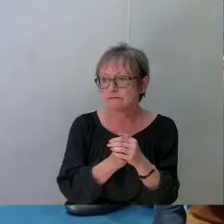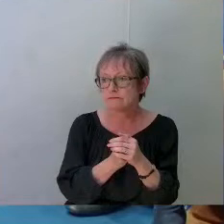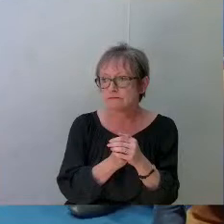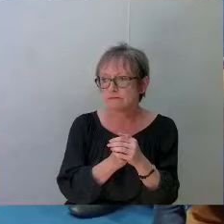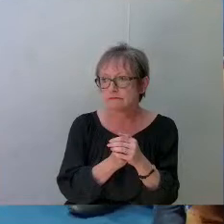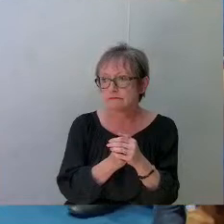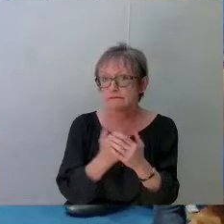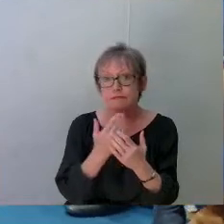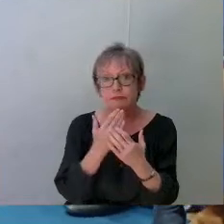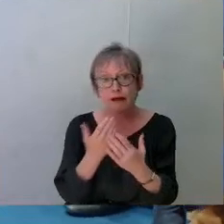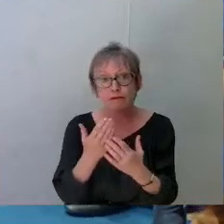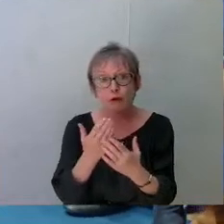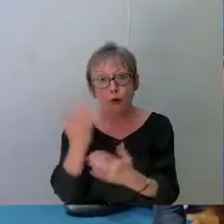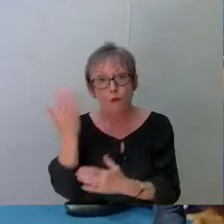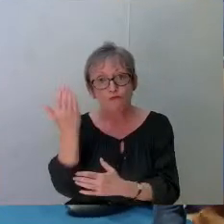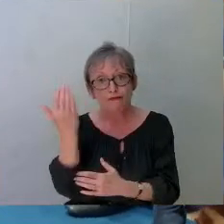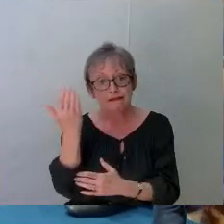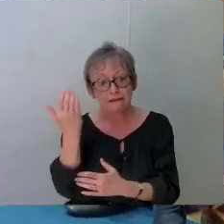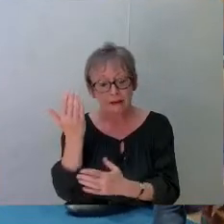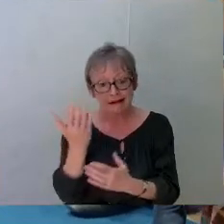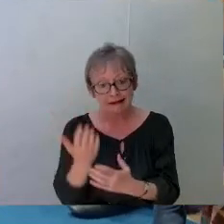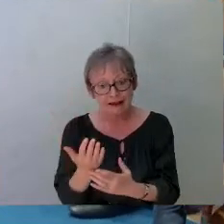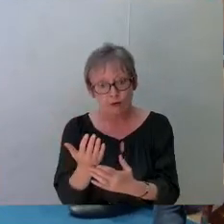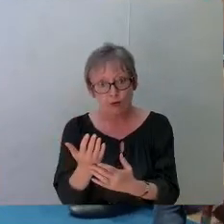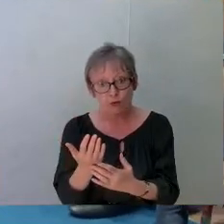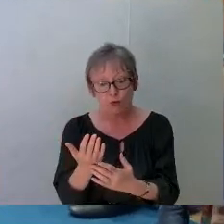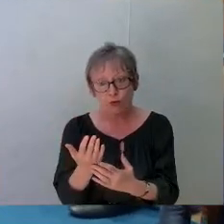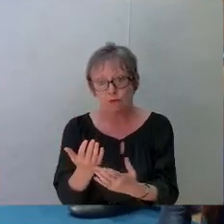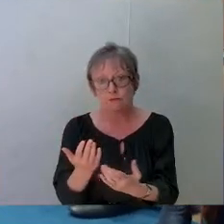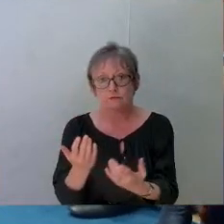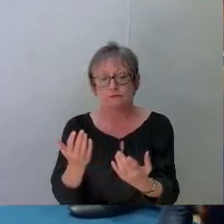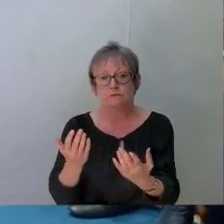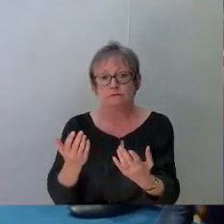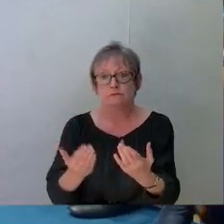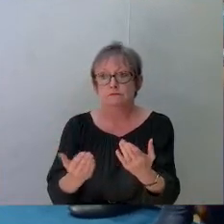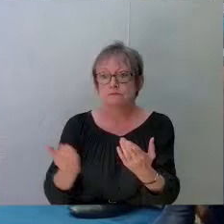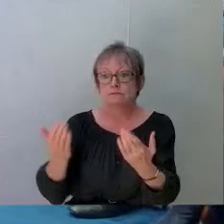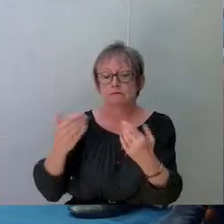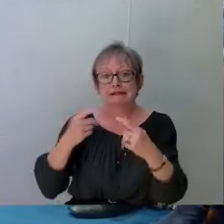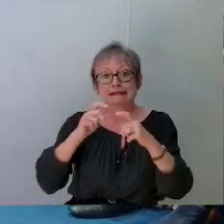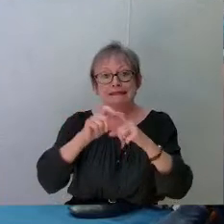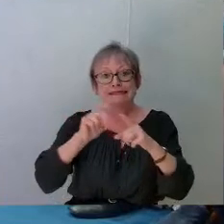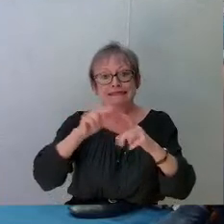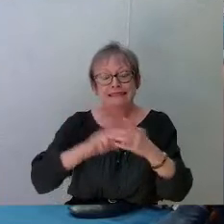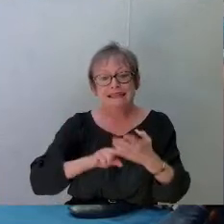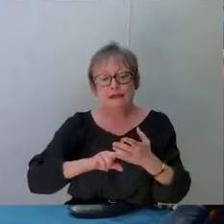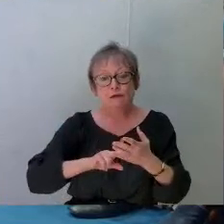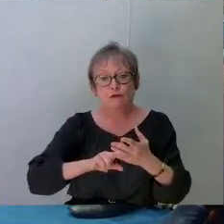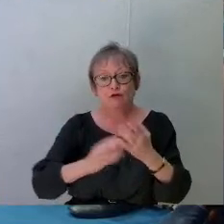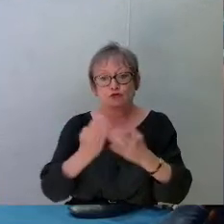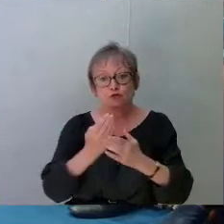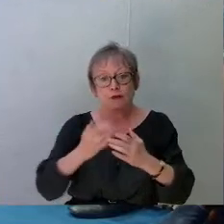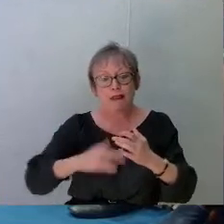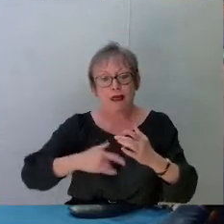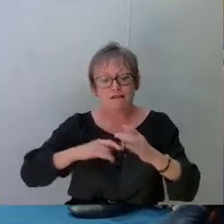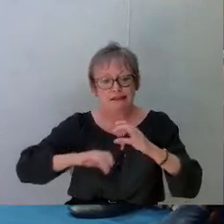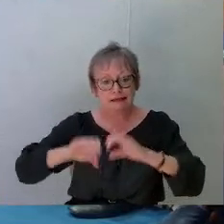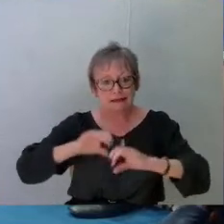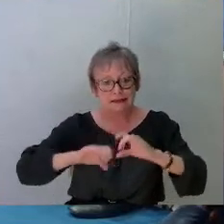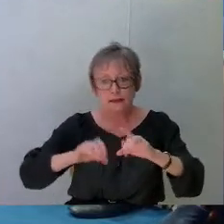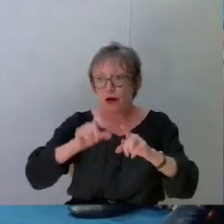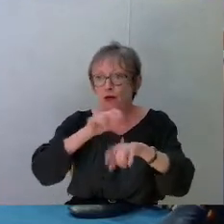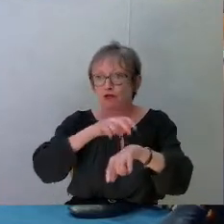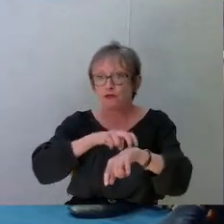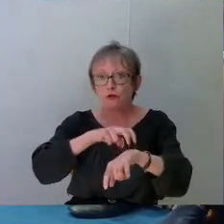Thank you, Professor Stavridis. I now call upon the Interim Dean of the School of Life Sciences, Dr. Paul